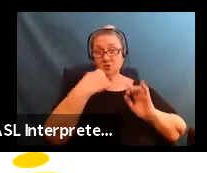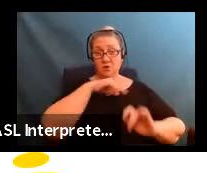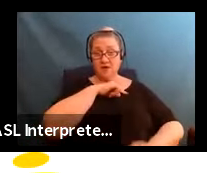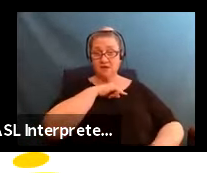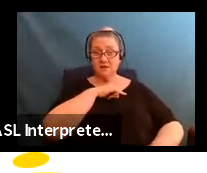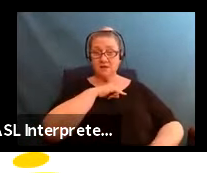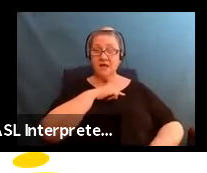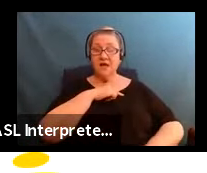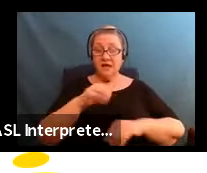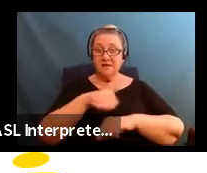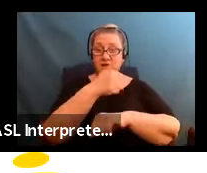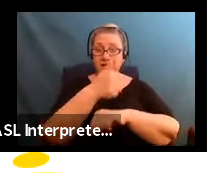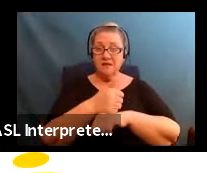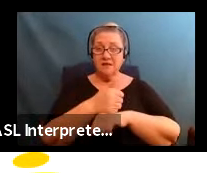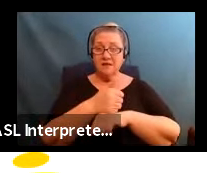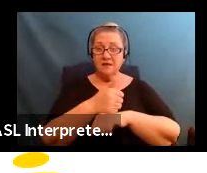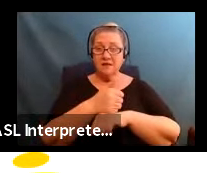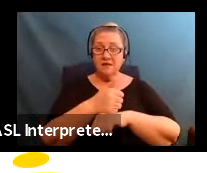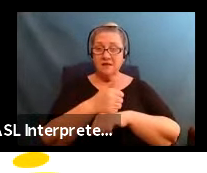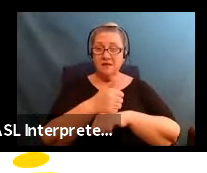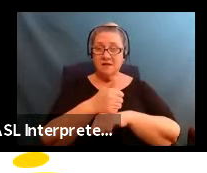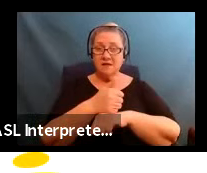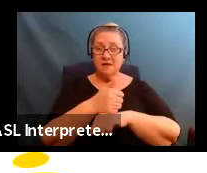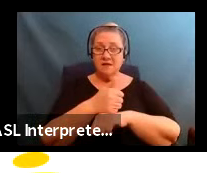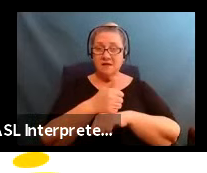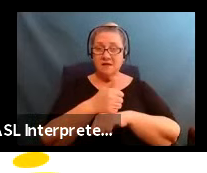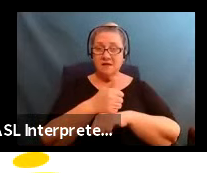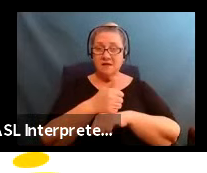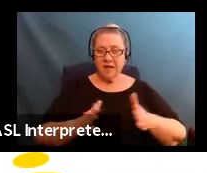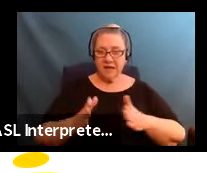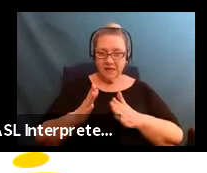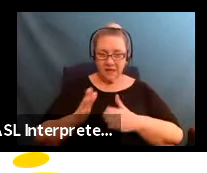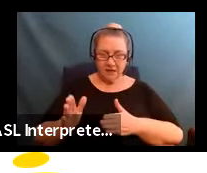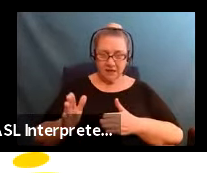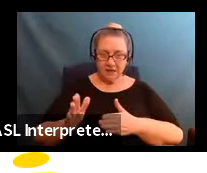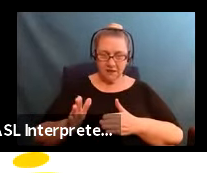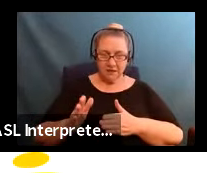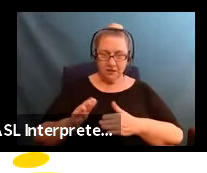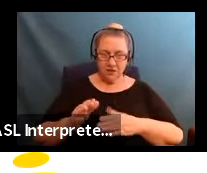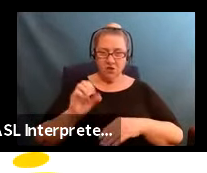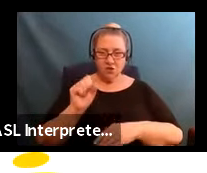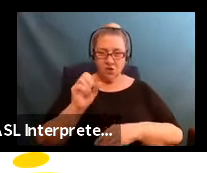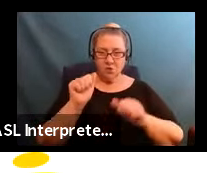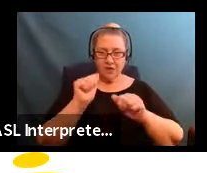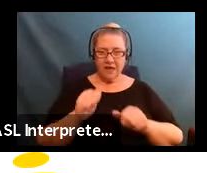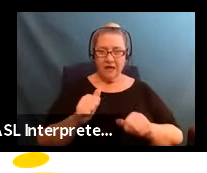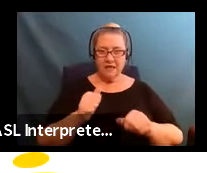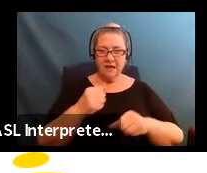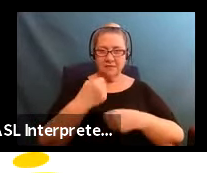planning discussion with Blue Shield so that we can get it right the first time. Maria,